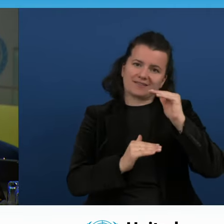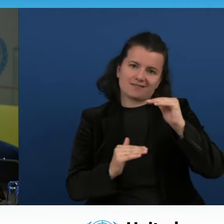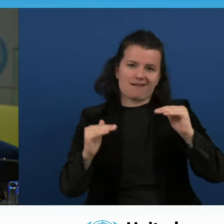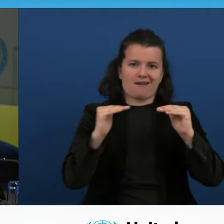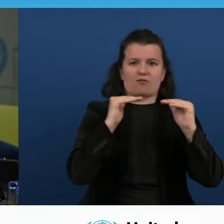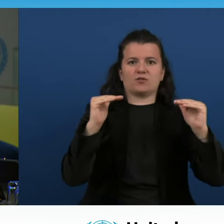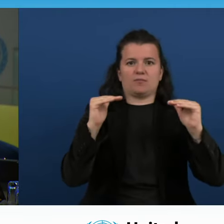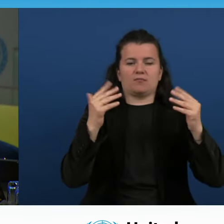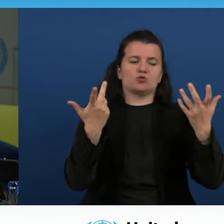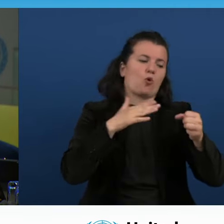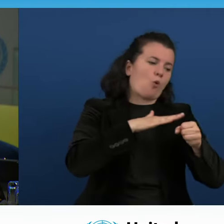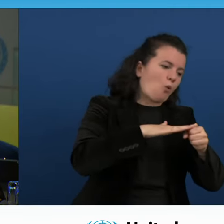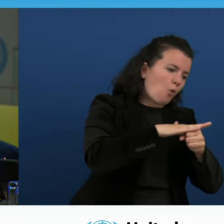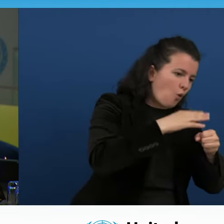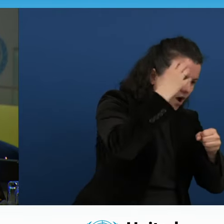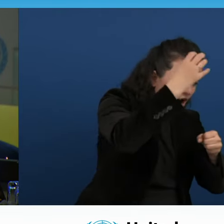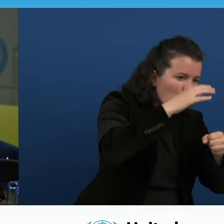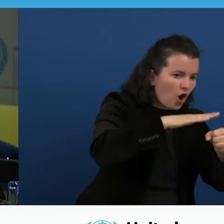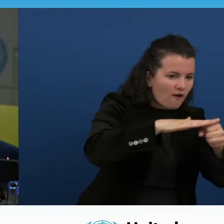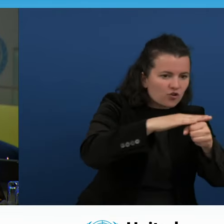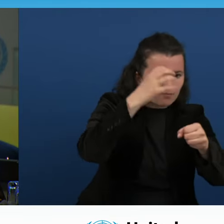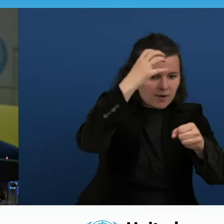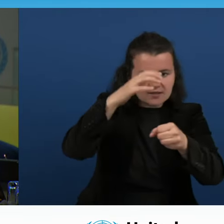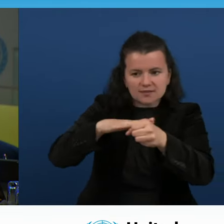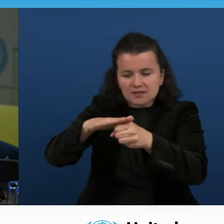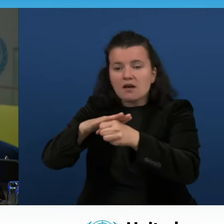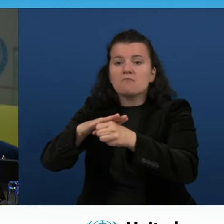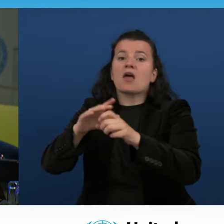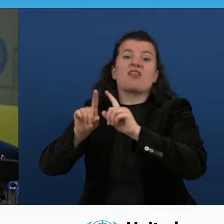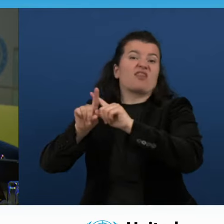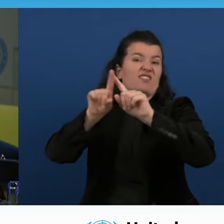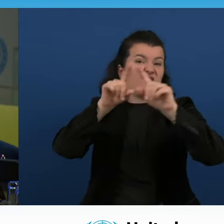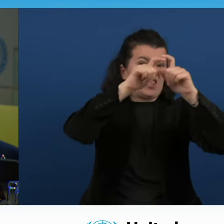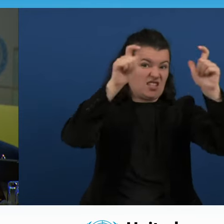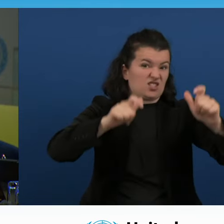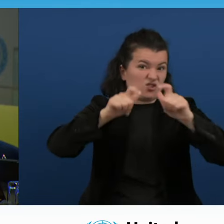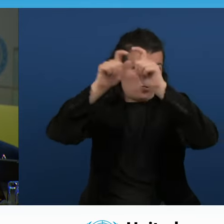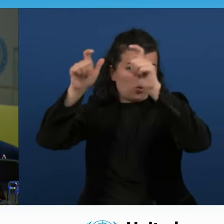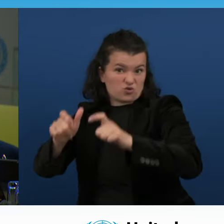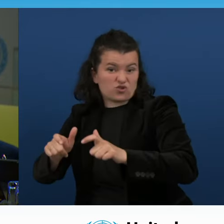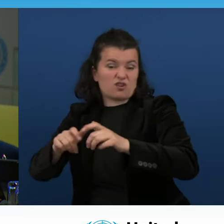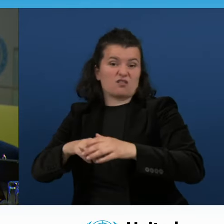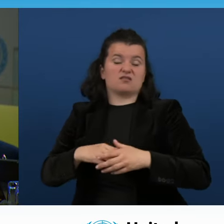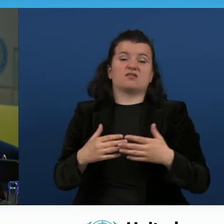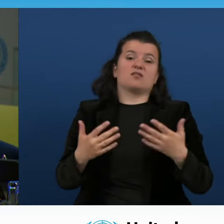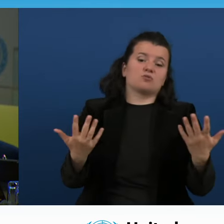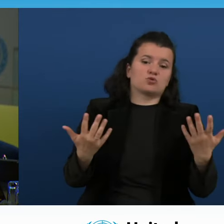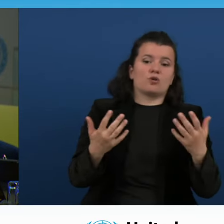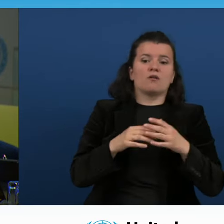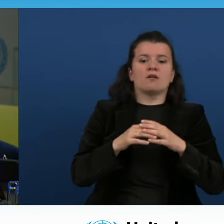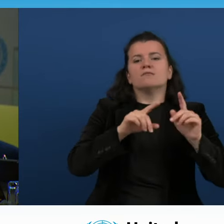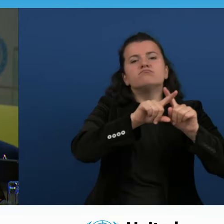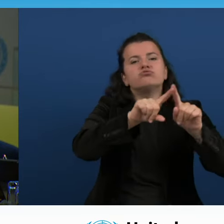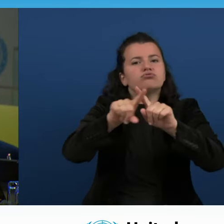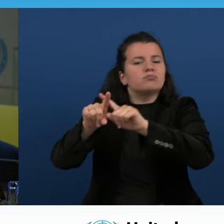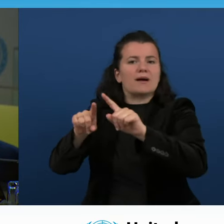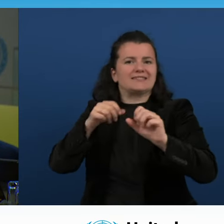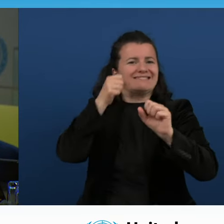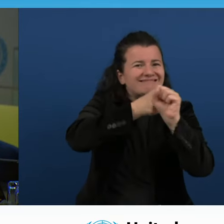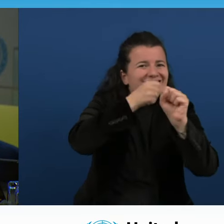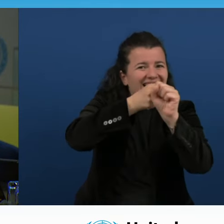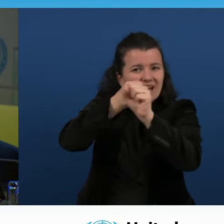as institutions. And this can go through alliances such as the Edison Alliance, which is, you know, a multi-stakeholder approach between the private